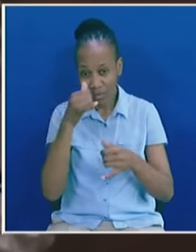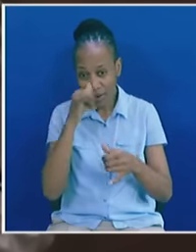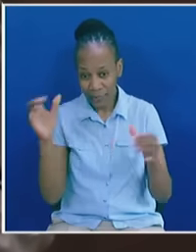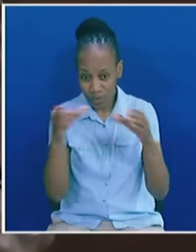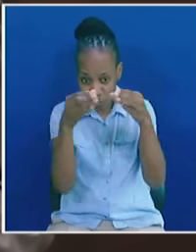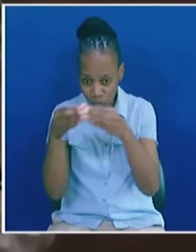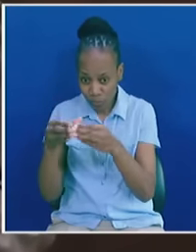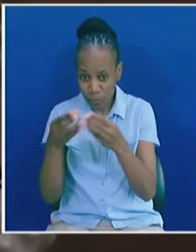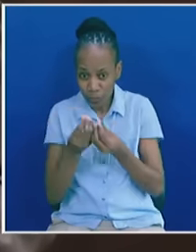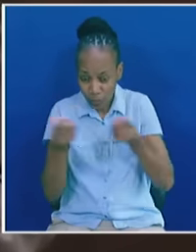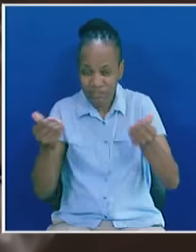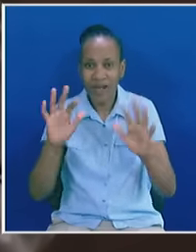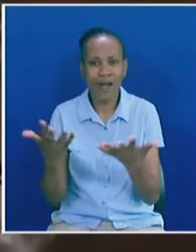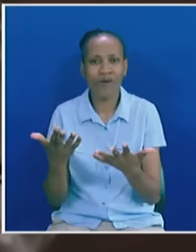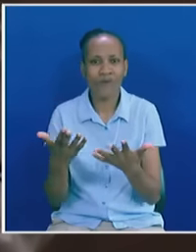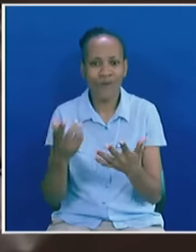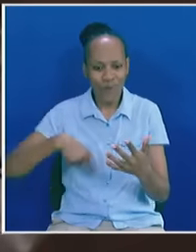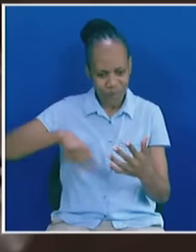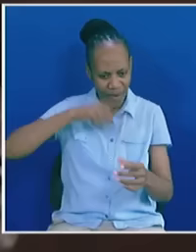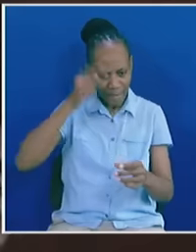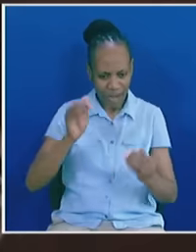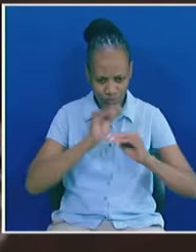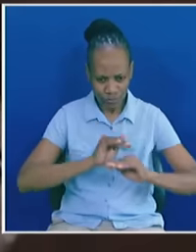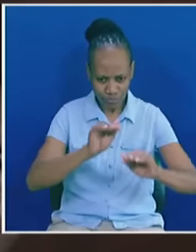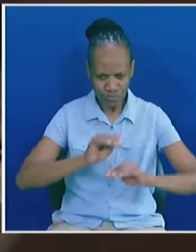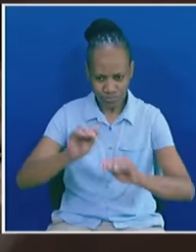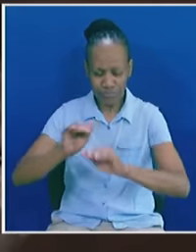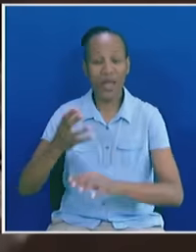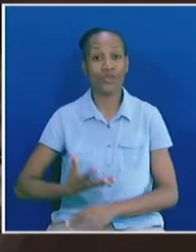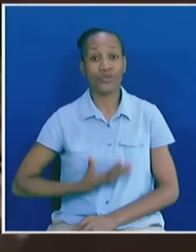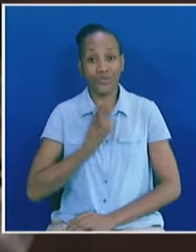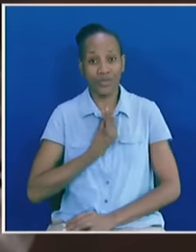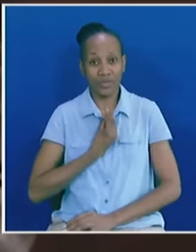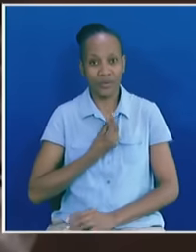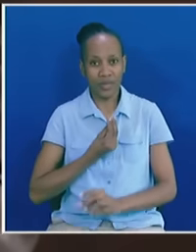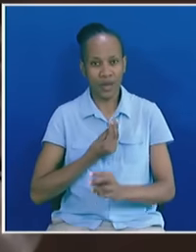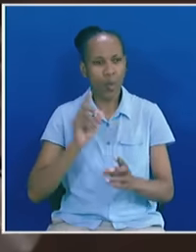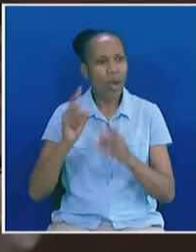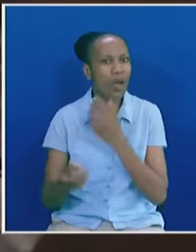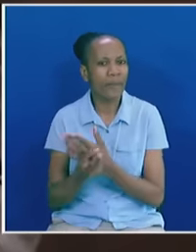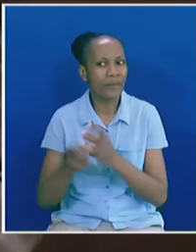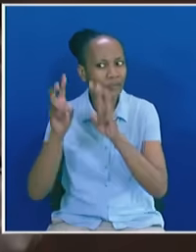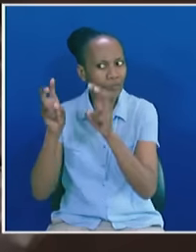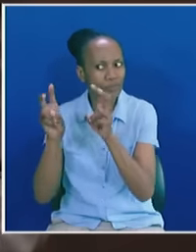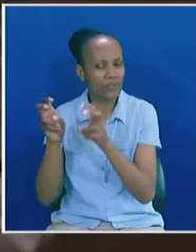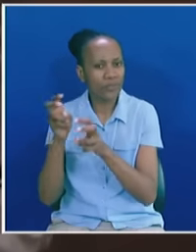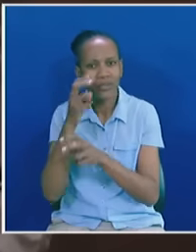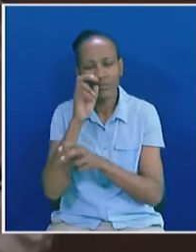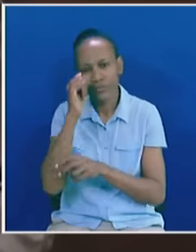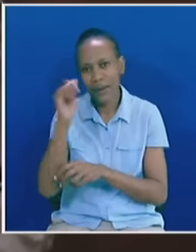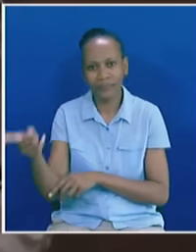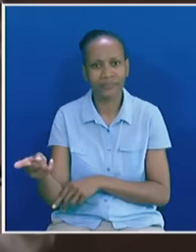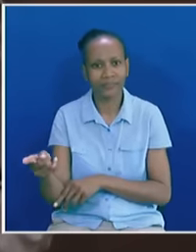particular, we need to create more awareness among our youth of this scourge and take a number